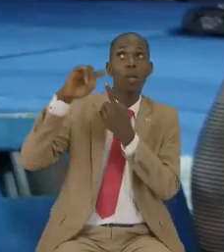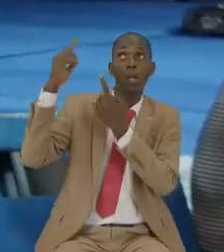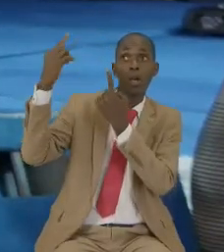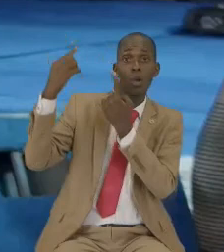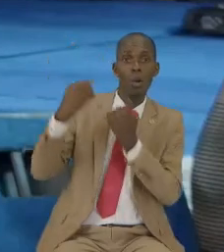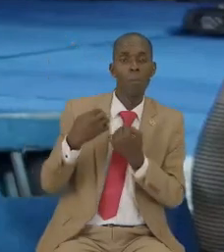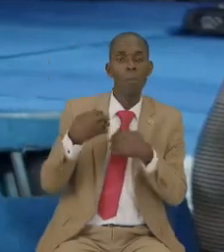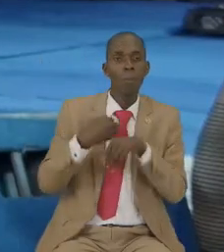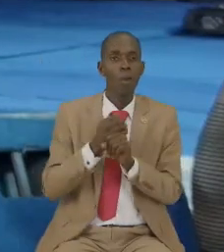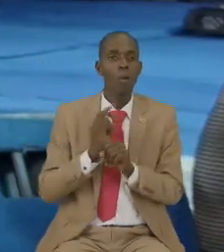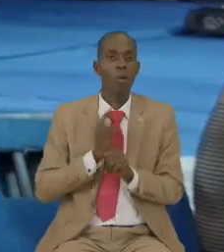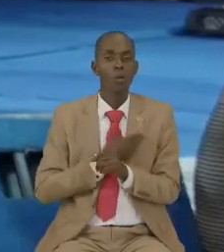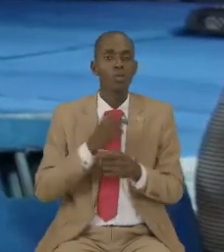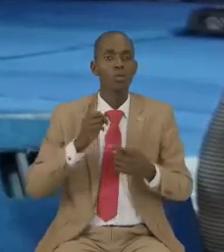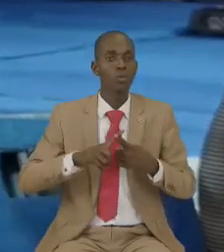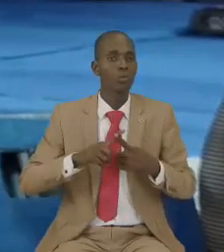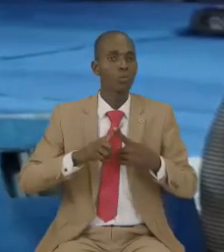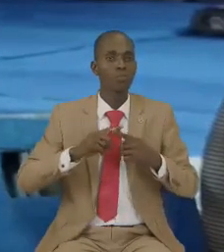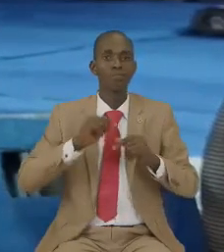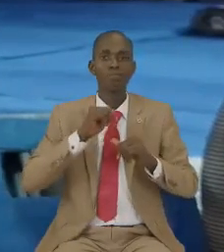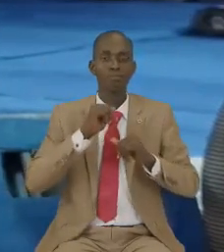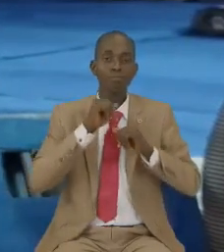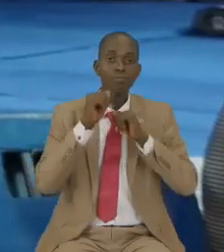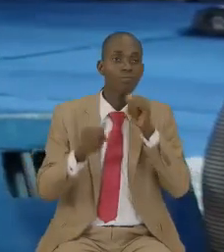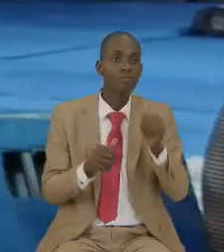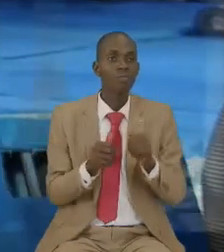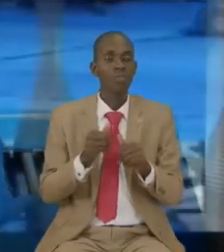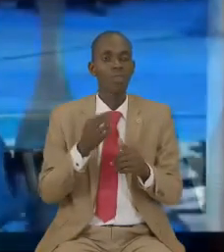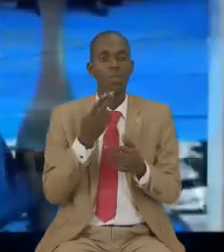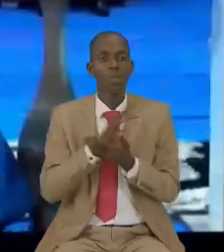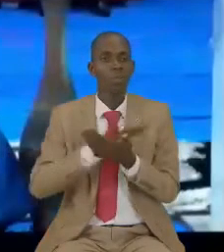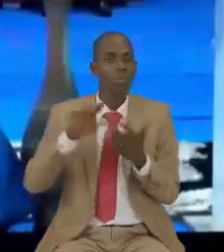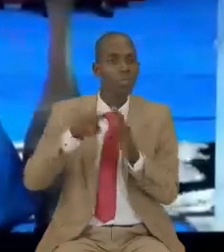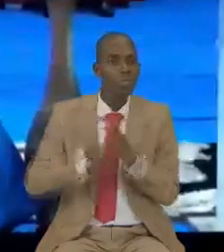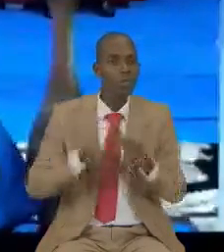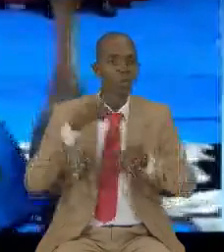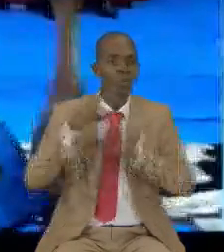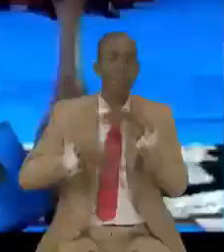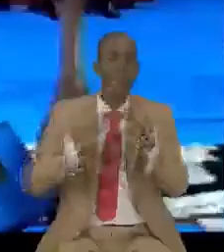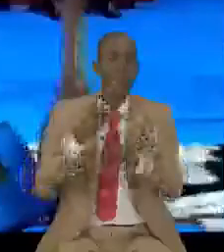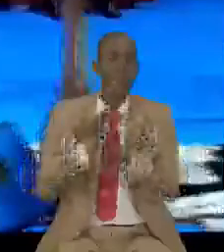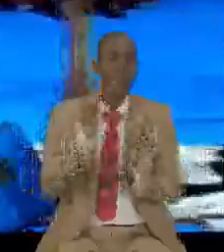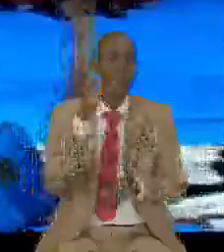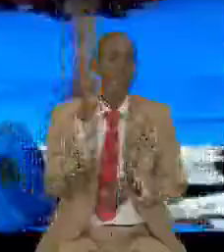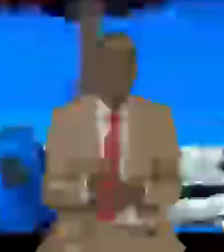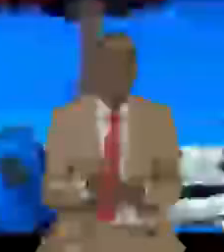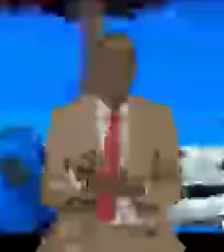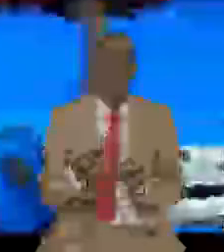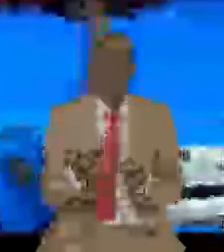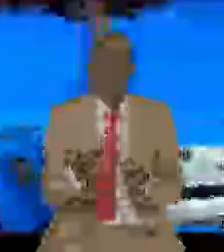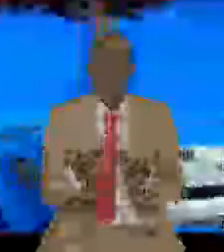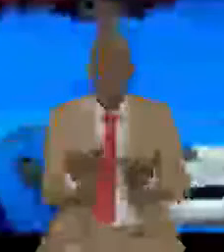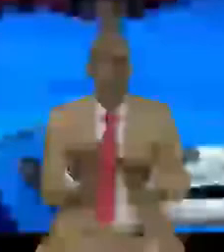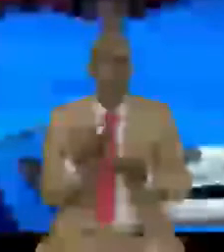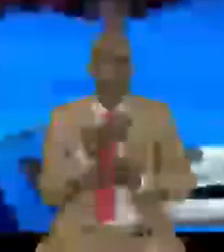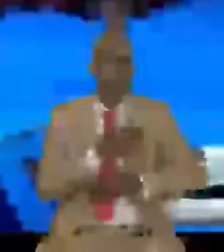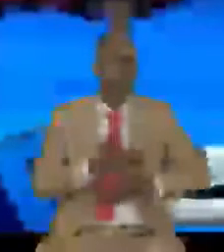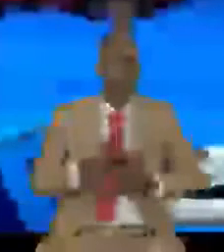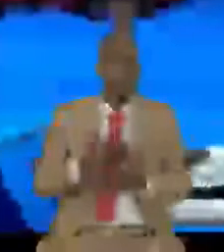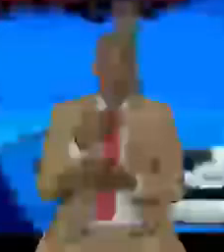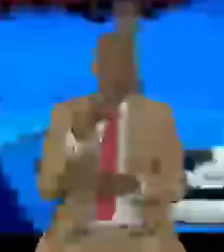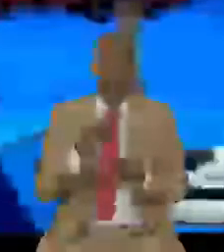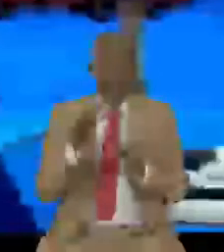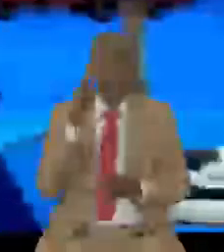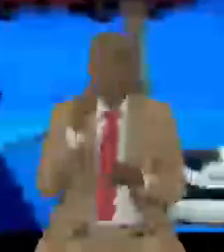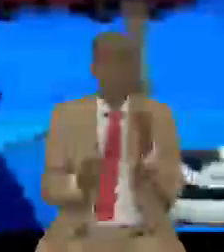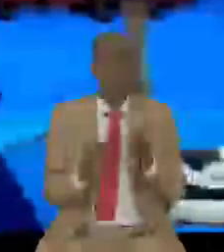to deny ungodliness and worldly lusts, worldly desires. And if ungodliness now